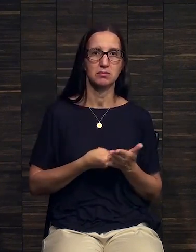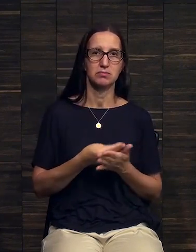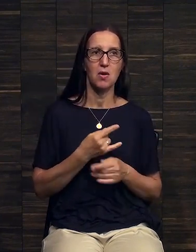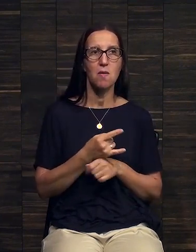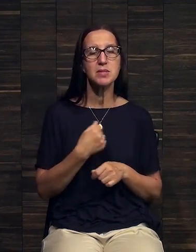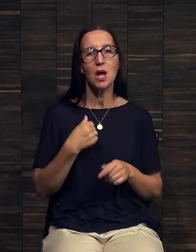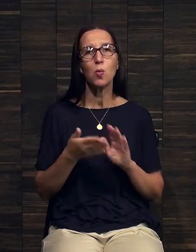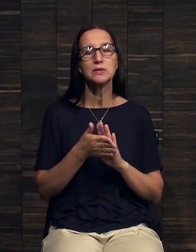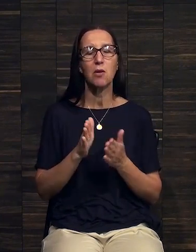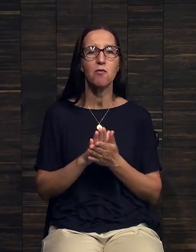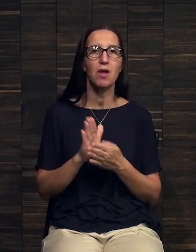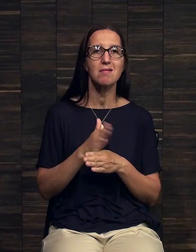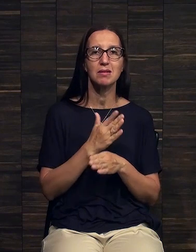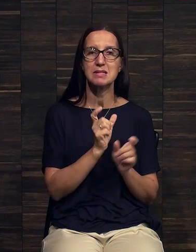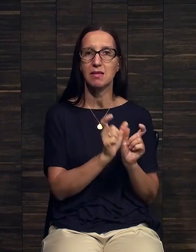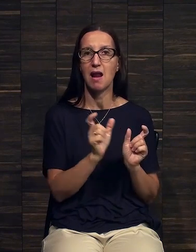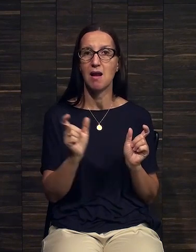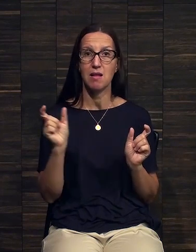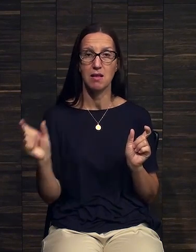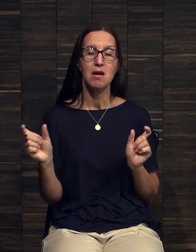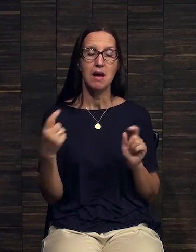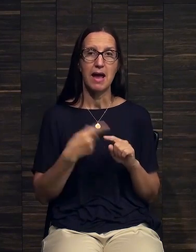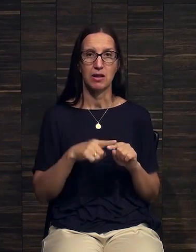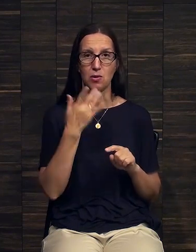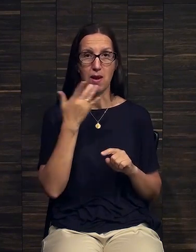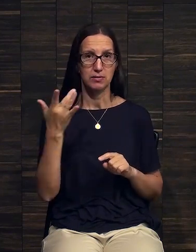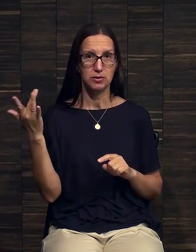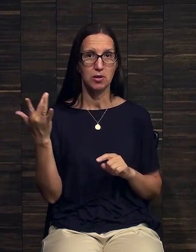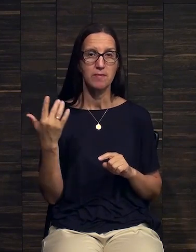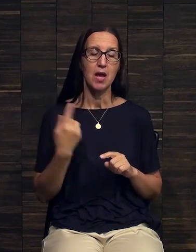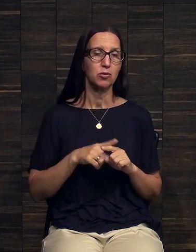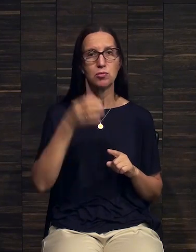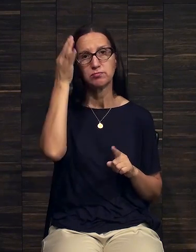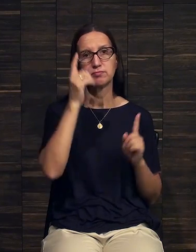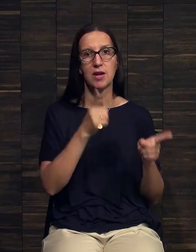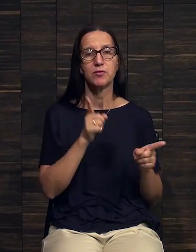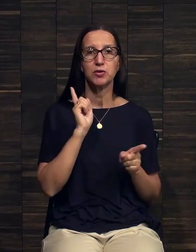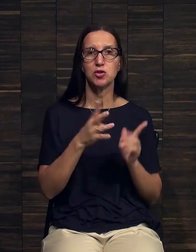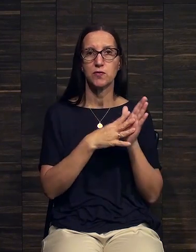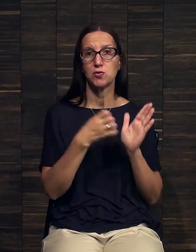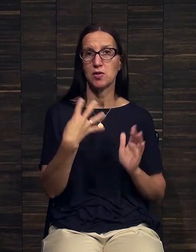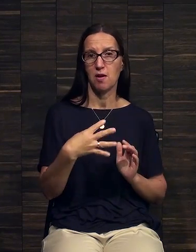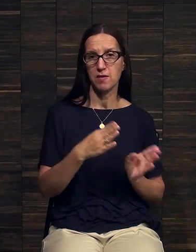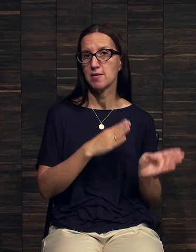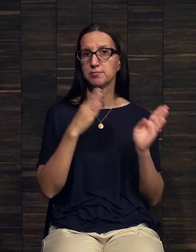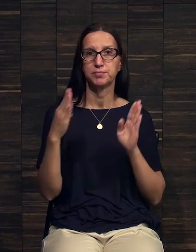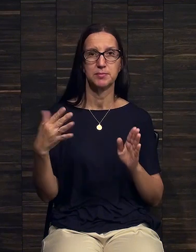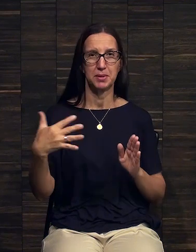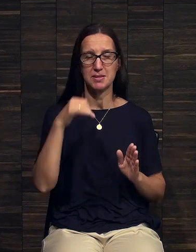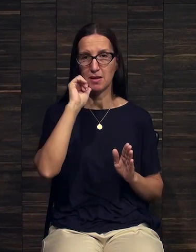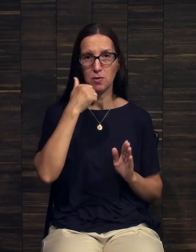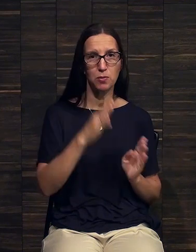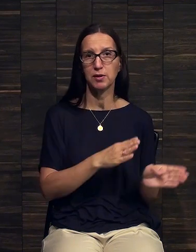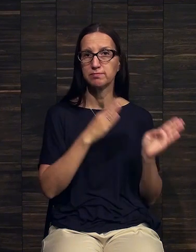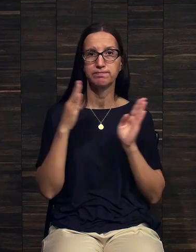comic books, I divided the lecture in three big segments. They are uneven, the 40s,